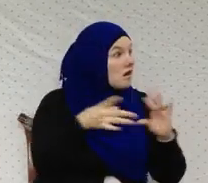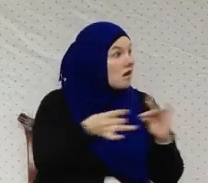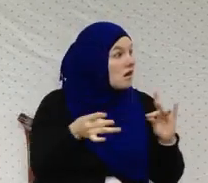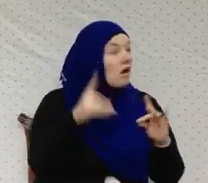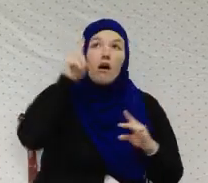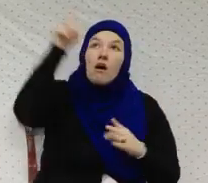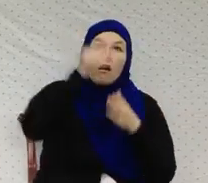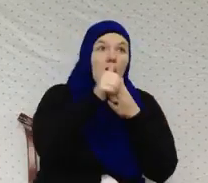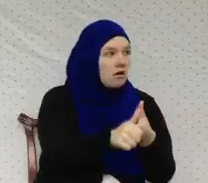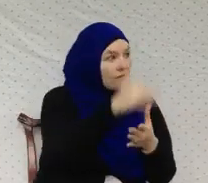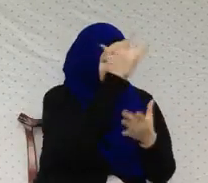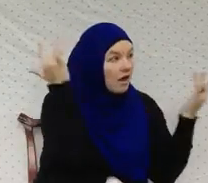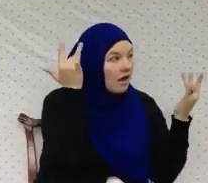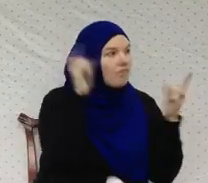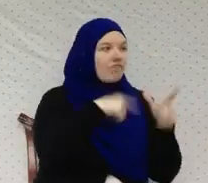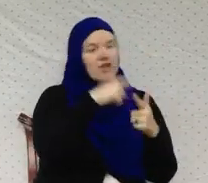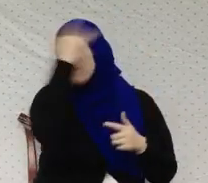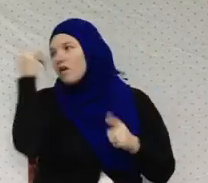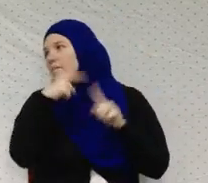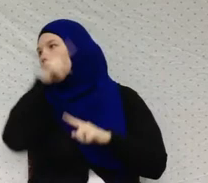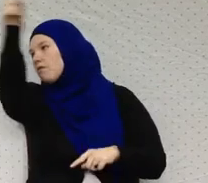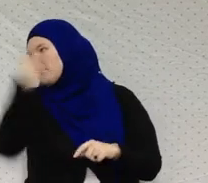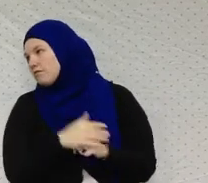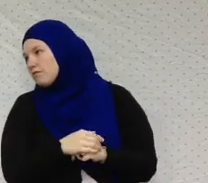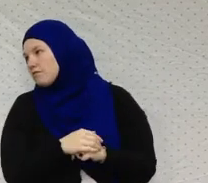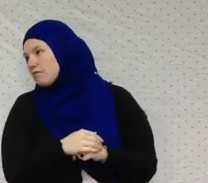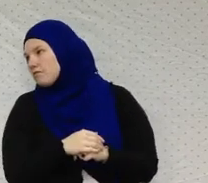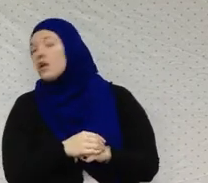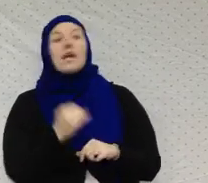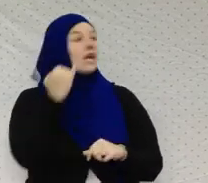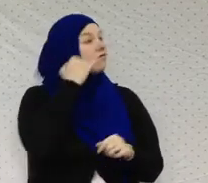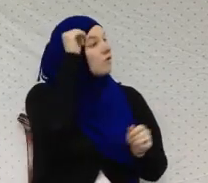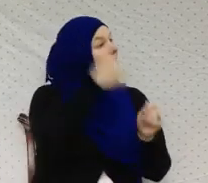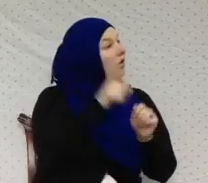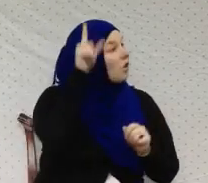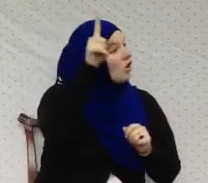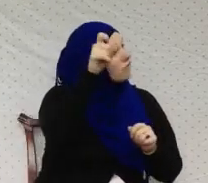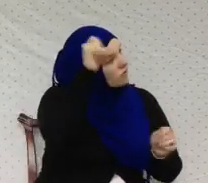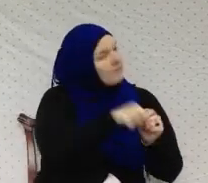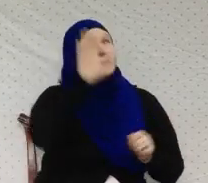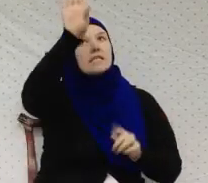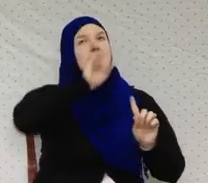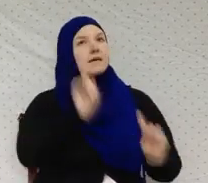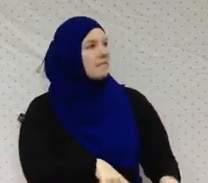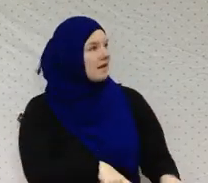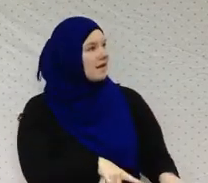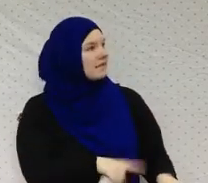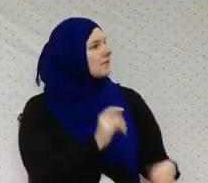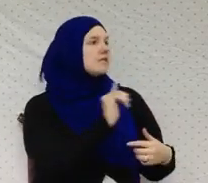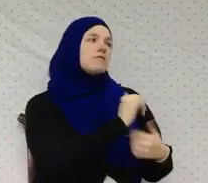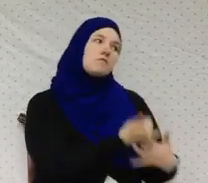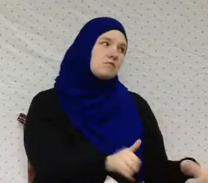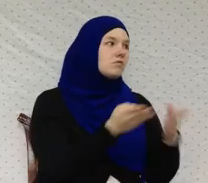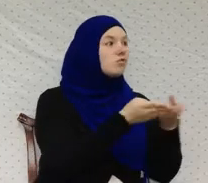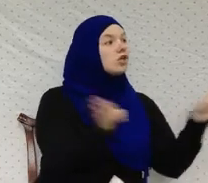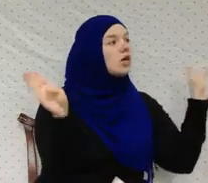word, you forgot Allah. So to remember Allah is to remember His commands. That is